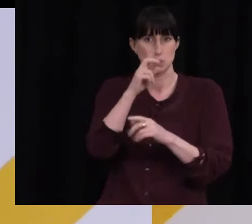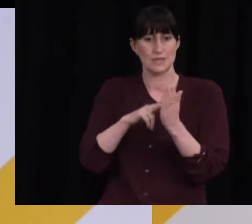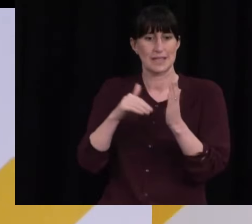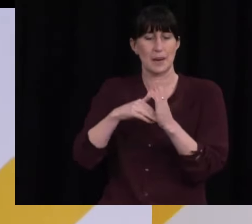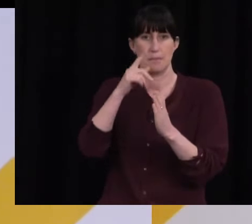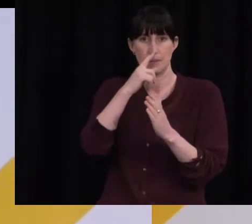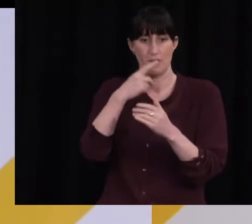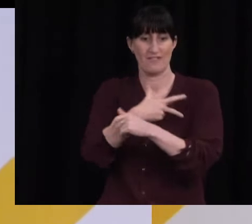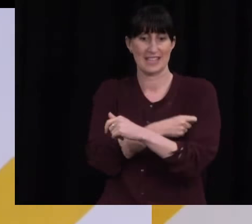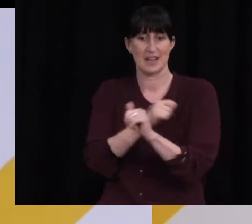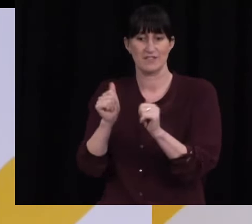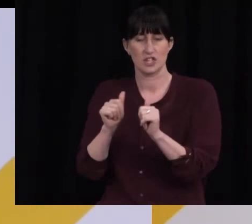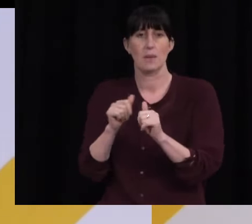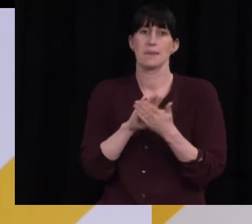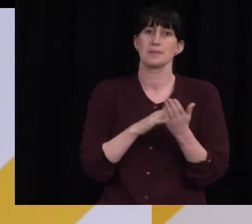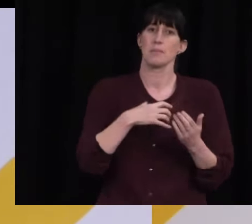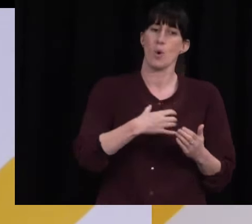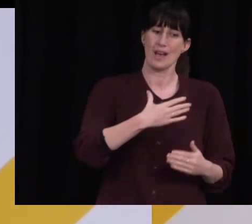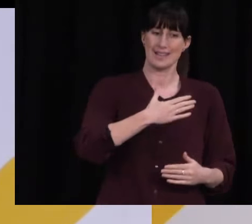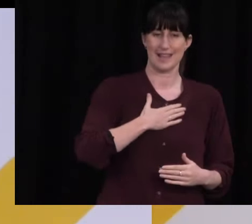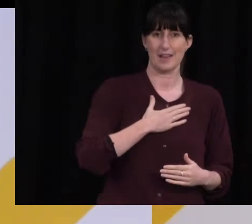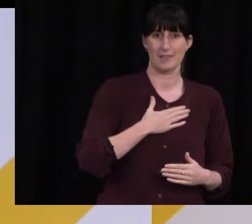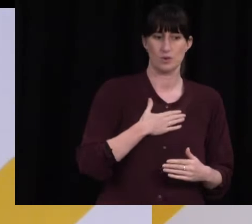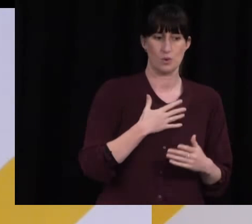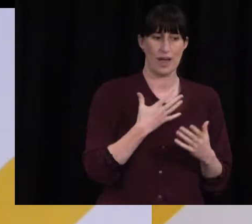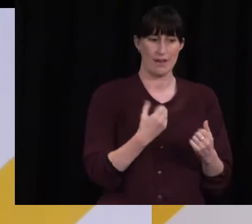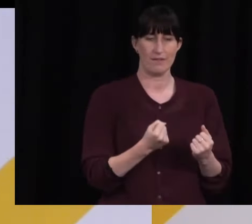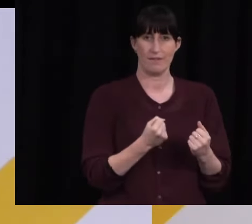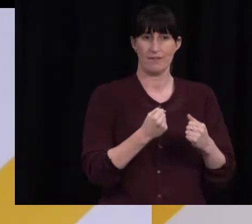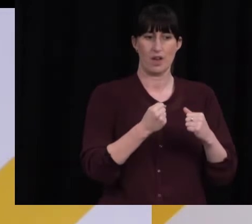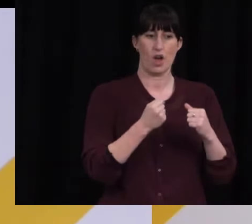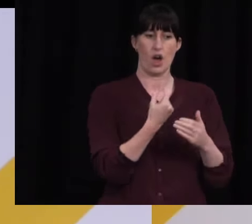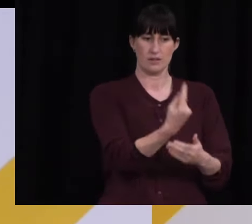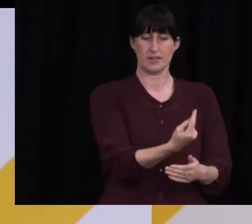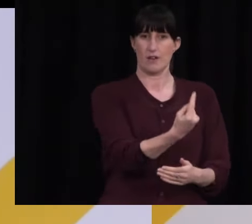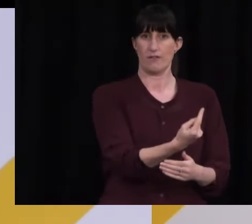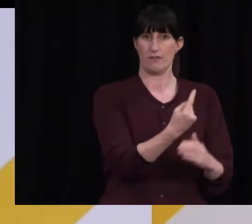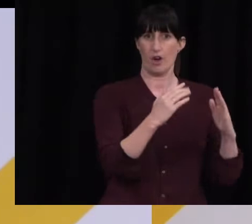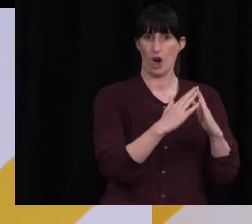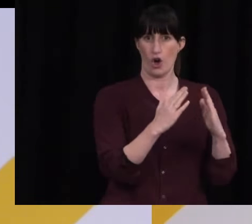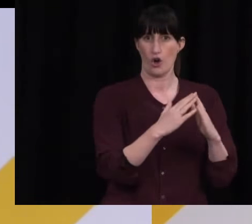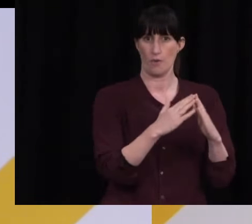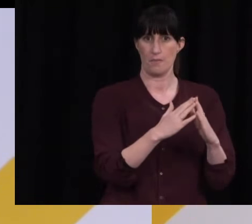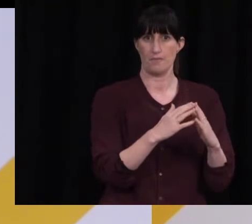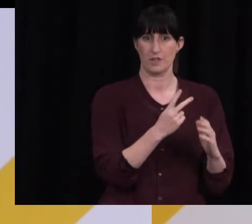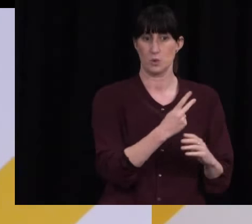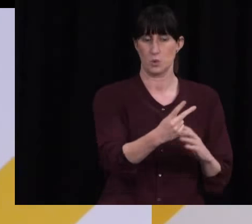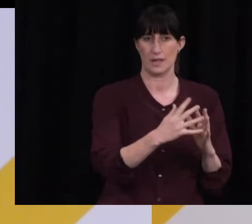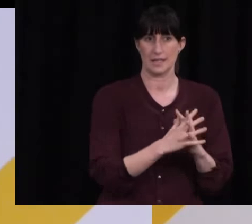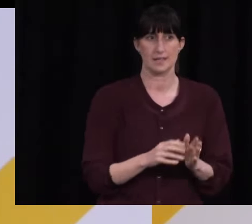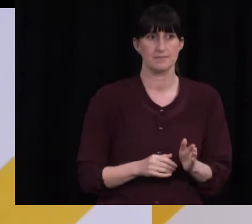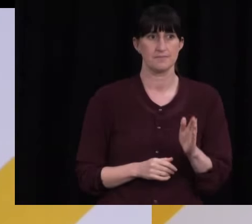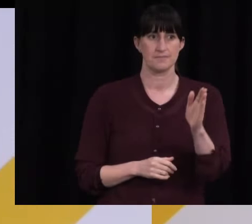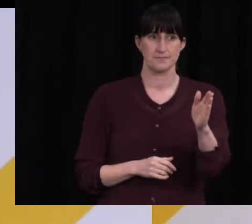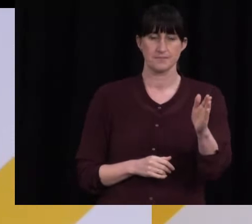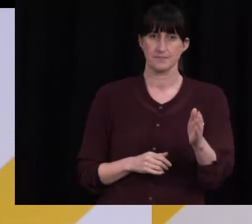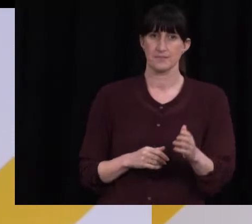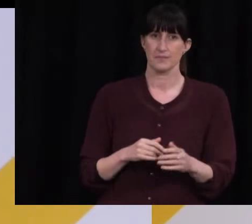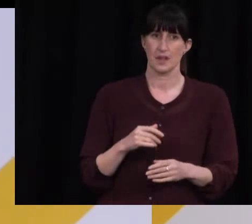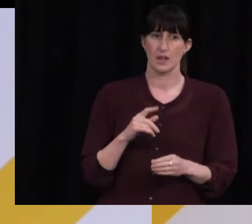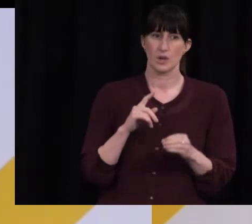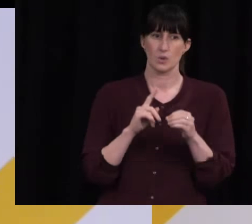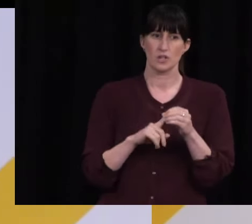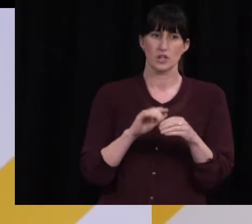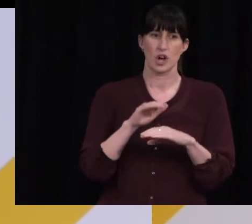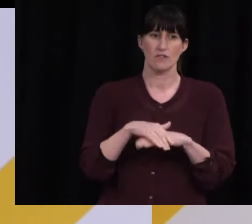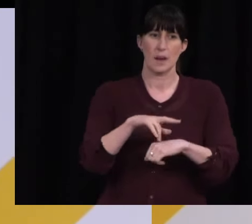And following the police... Thank you, and then I'll hand over to Claire. Thank you. Following the police custody COVID case, what are you doing to